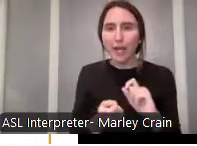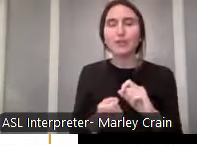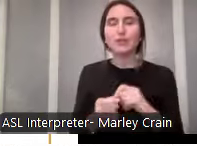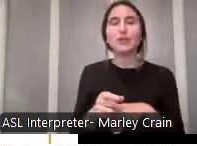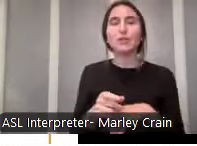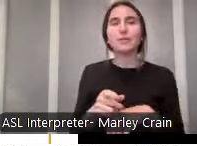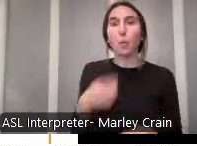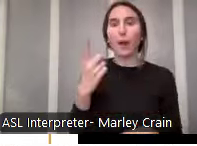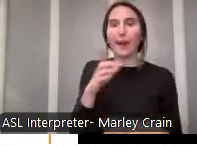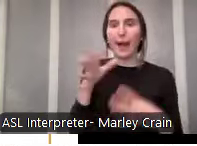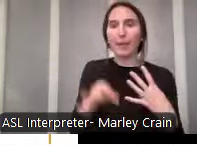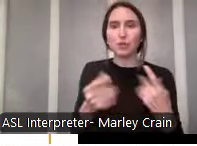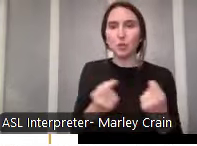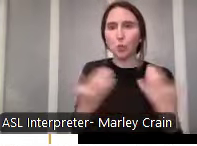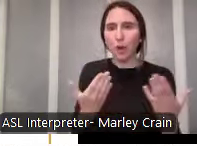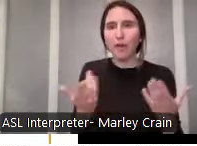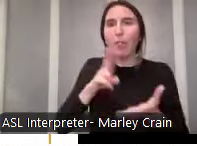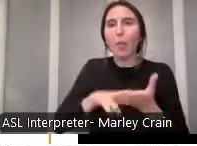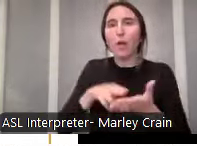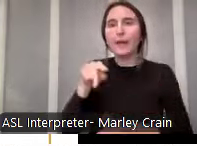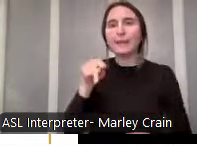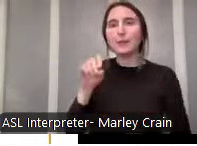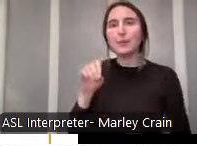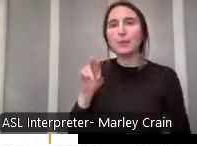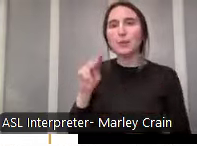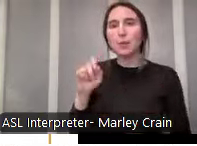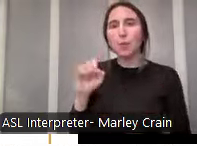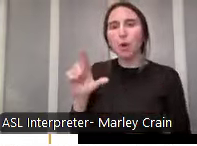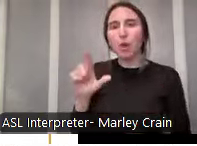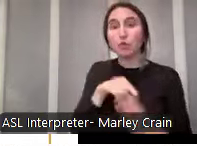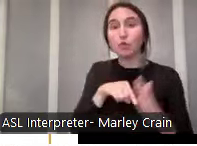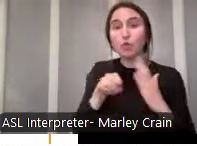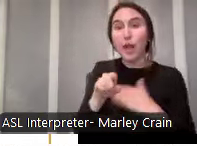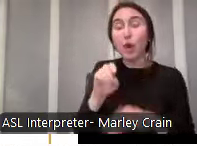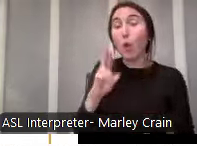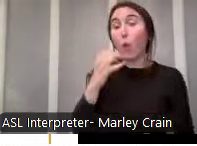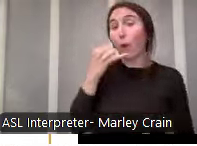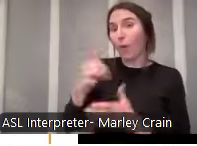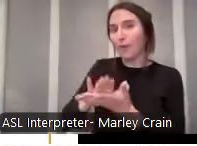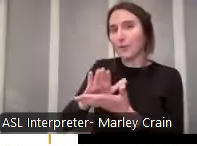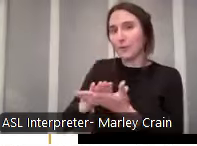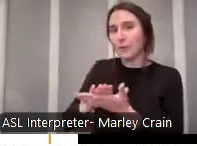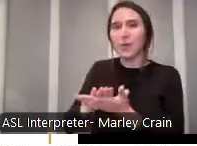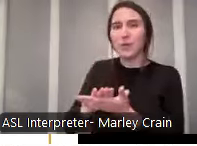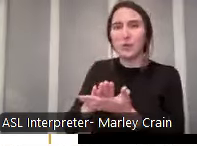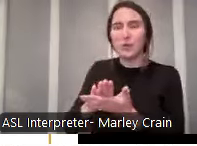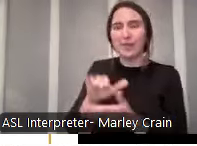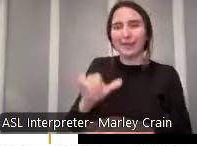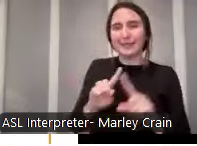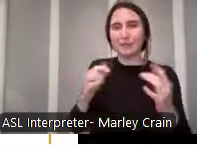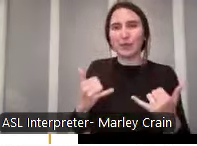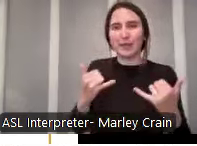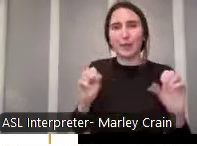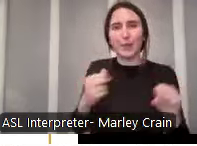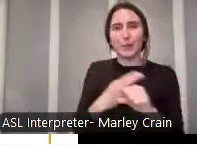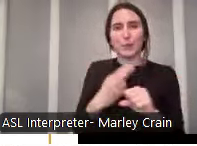this portal or to call the school. And bus routes should be going up soon, if you don't already know. And then you